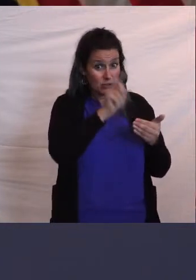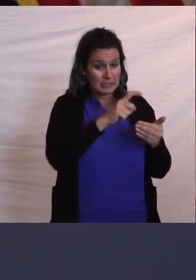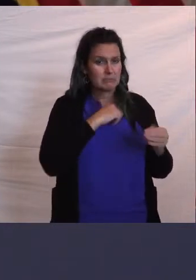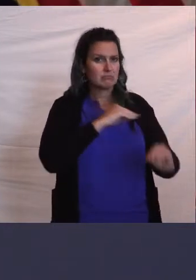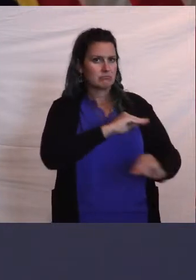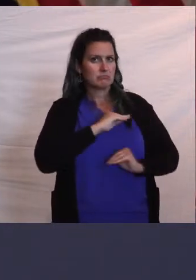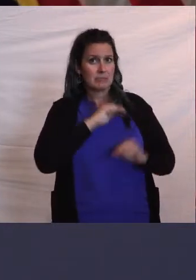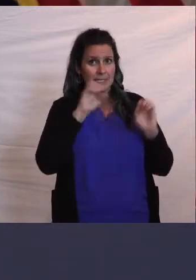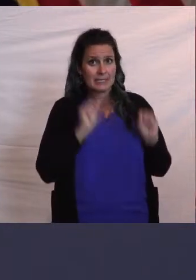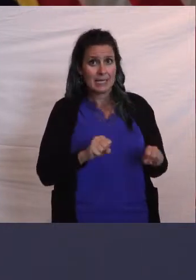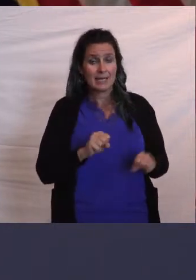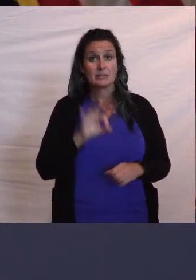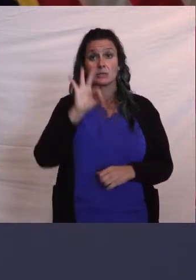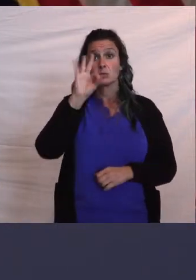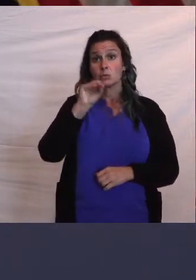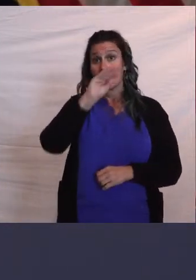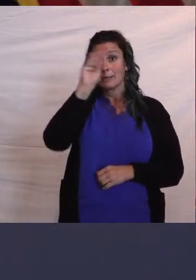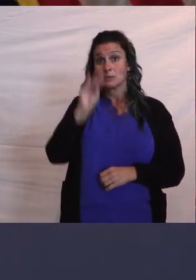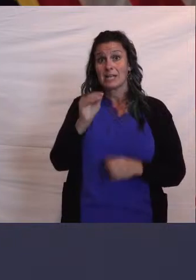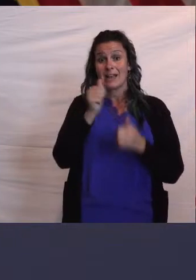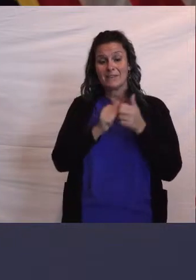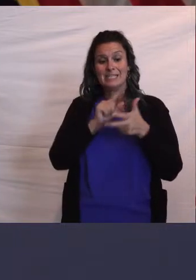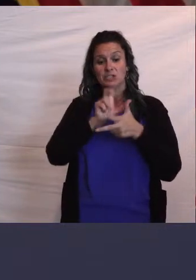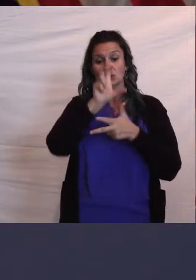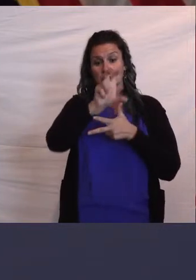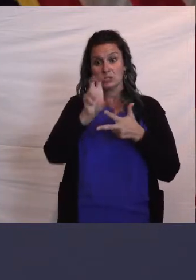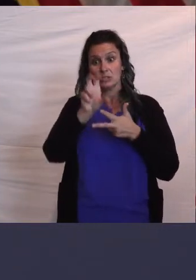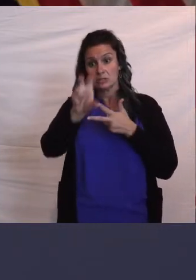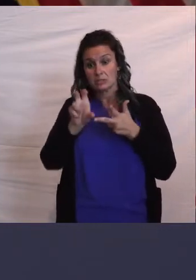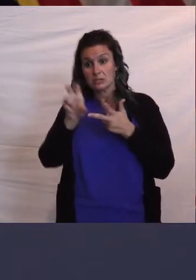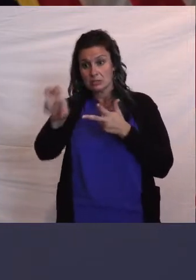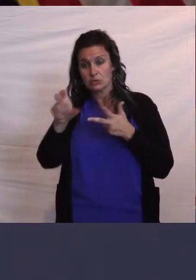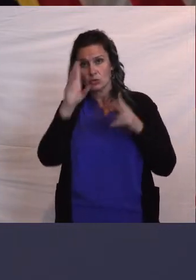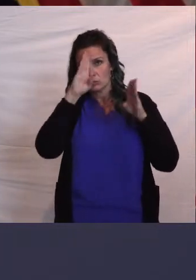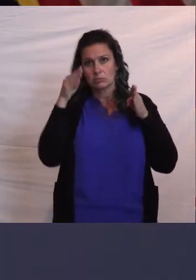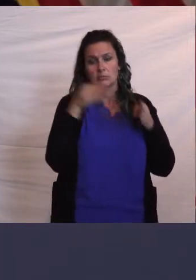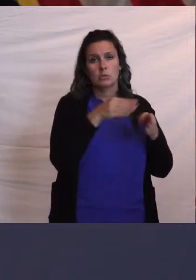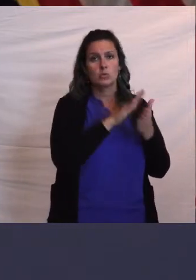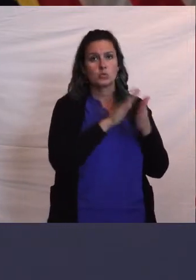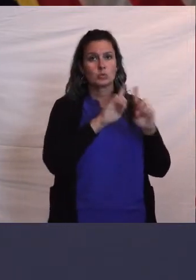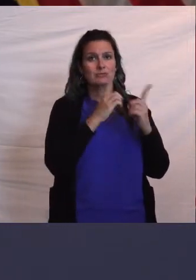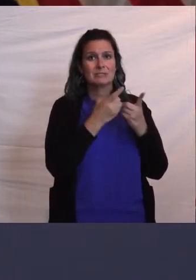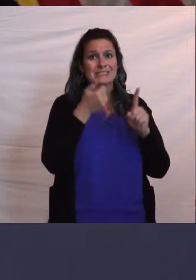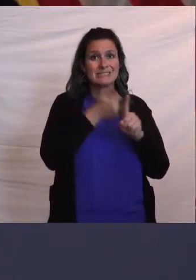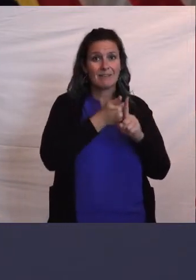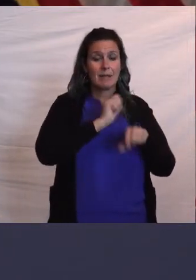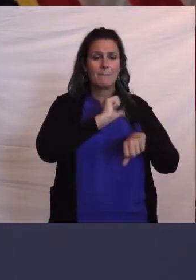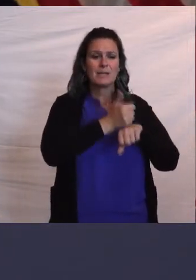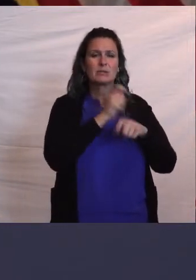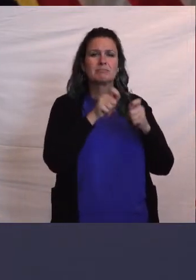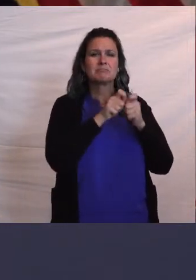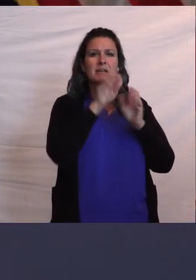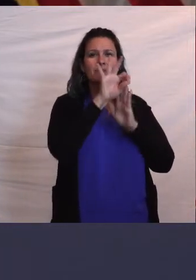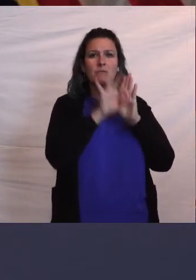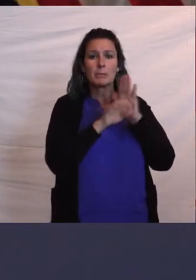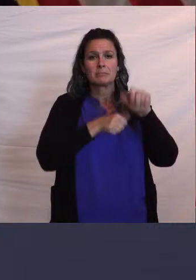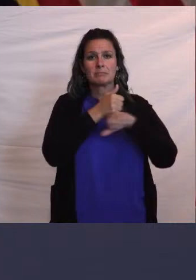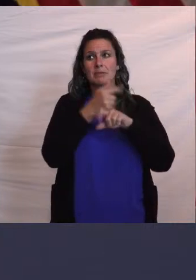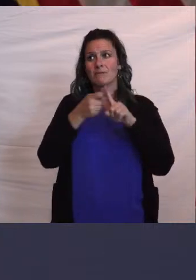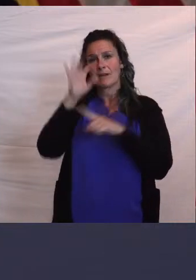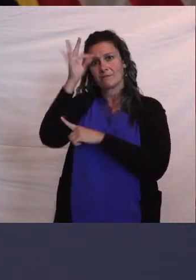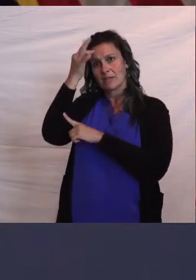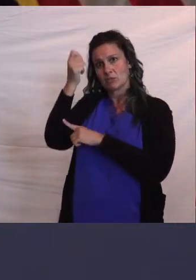so 90% of each tranche is directed to the school district based on a formula established by the federal